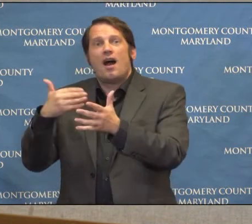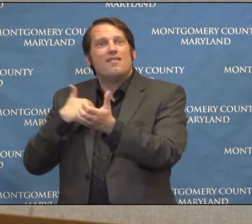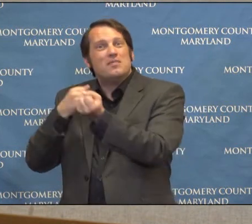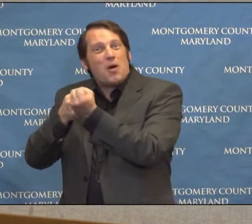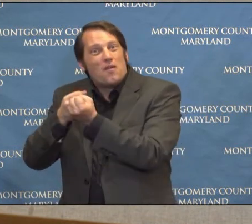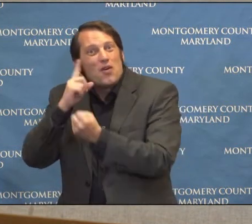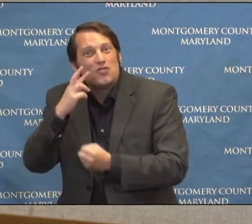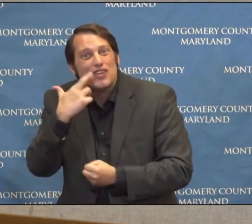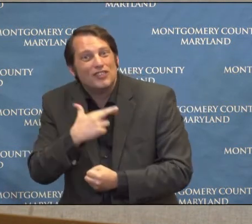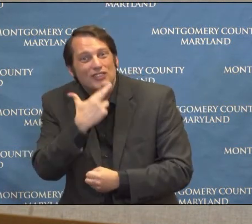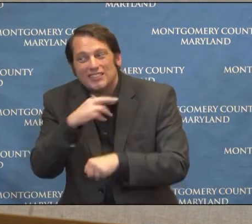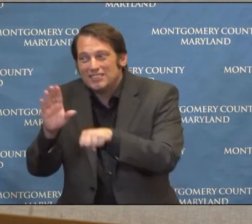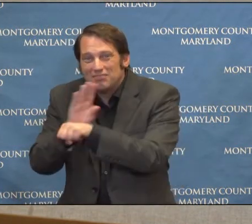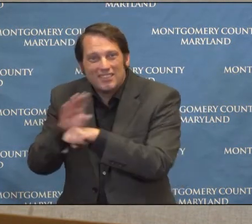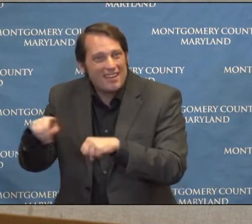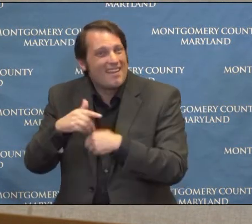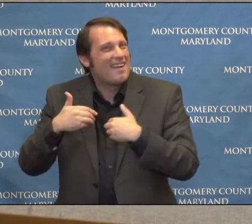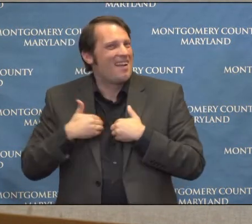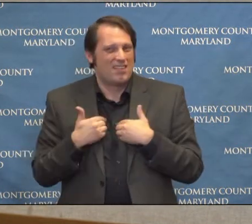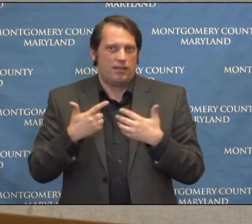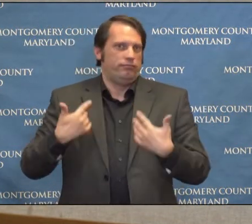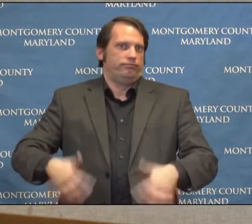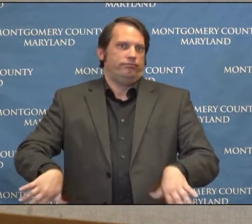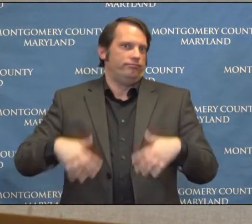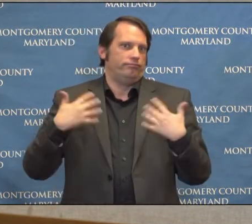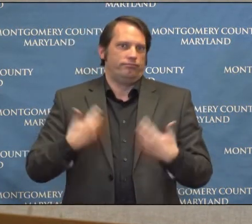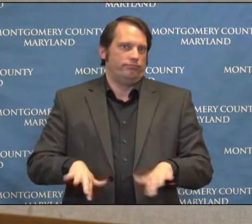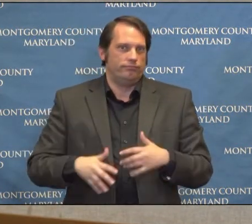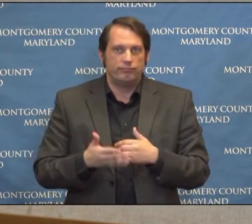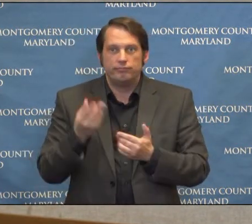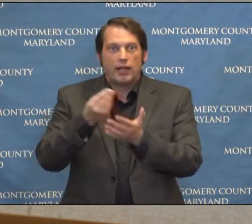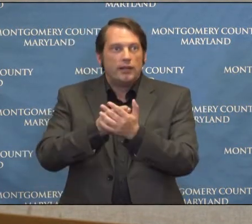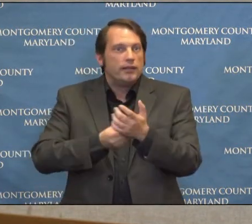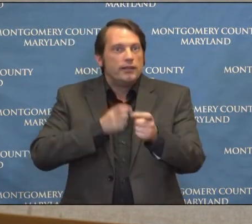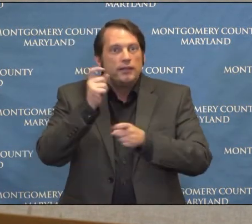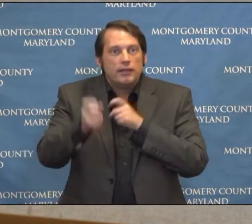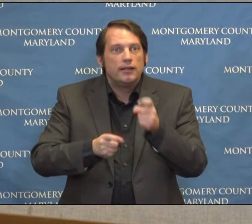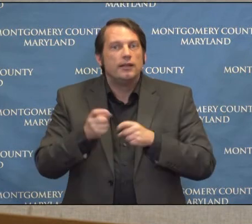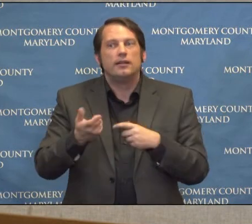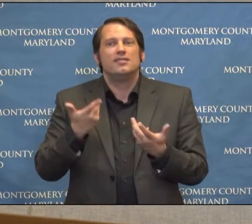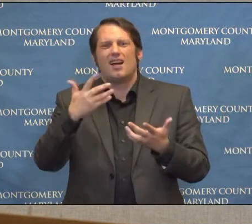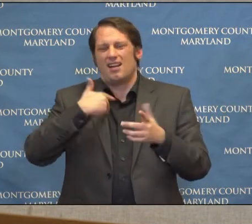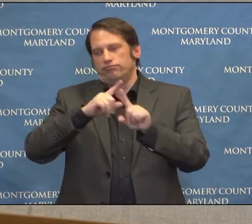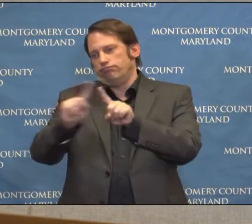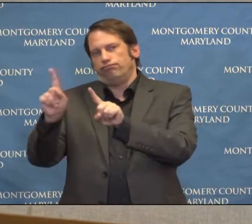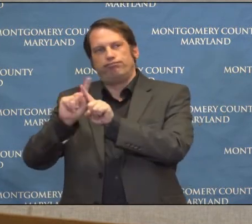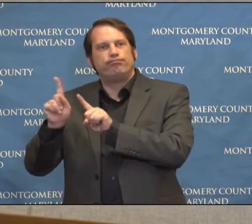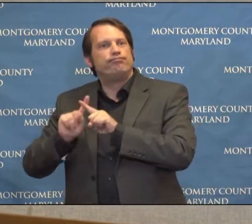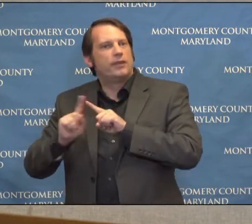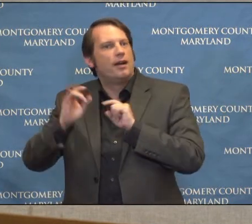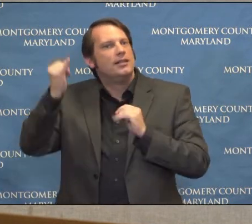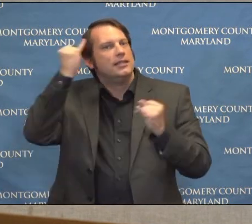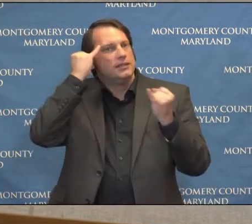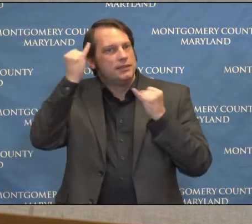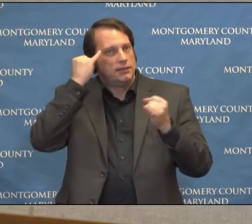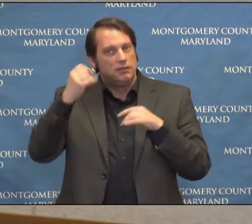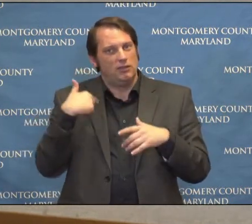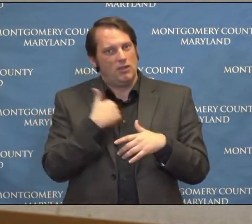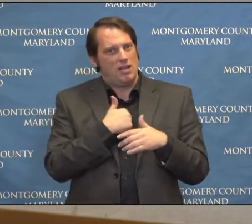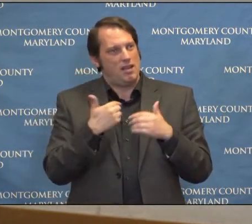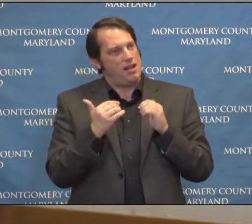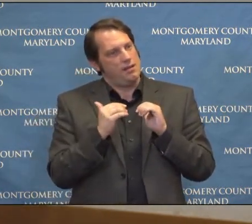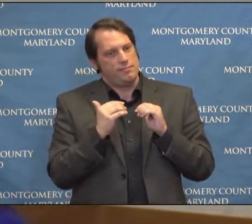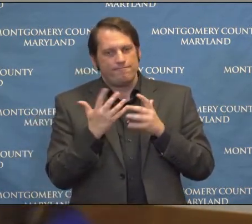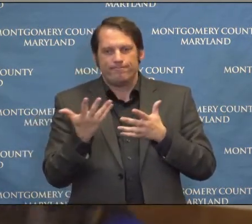while also supporting our local restaurants. So just a few ideas of how we can do our part to get us through these times. Thank you very